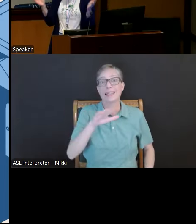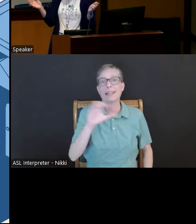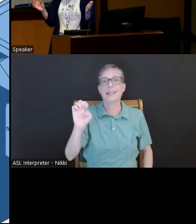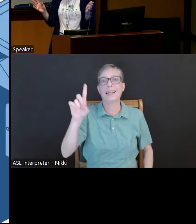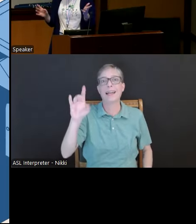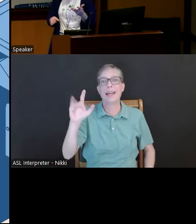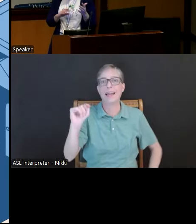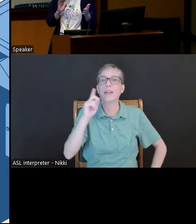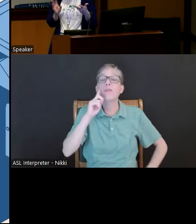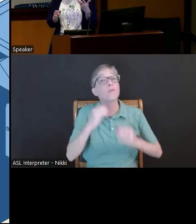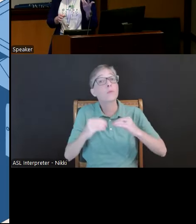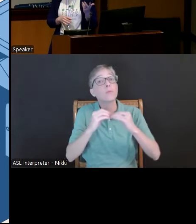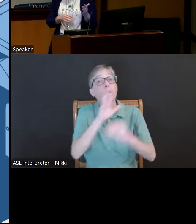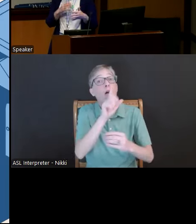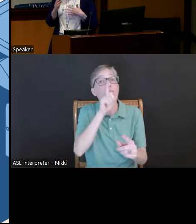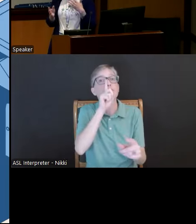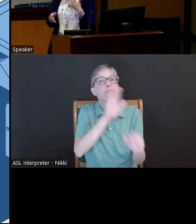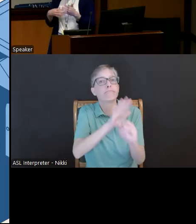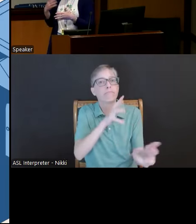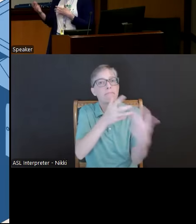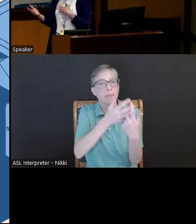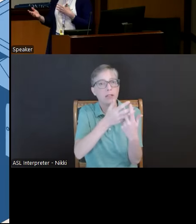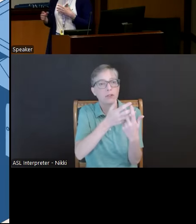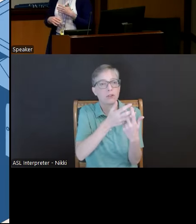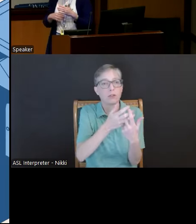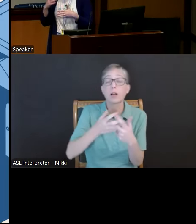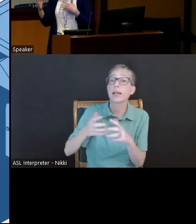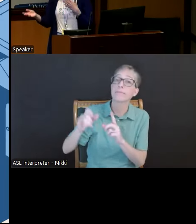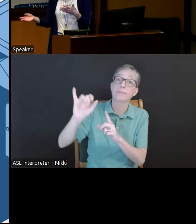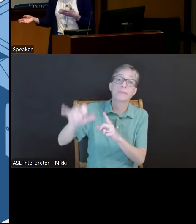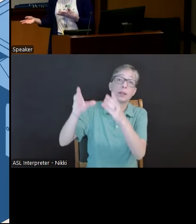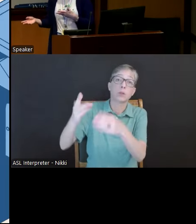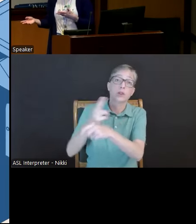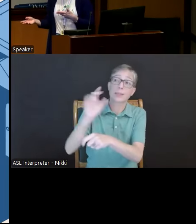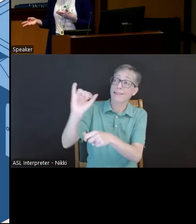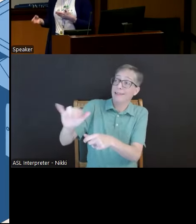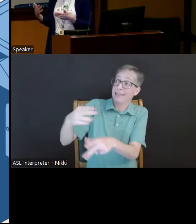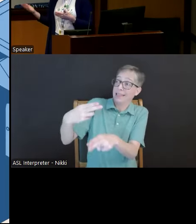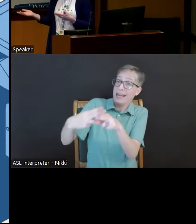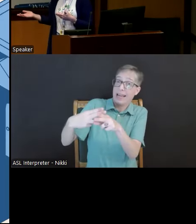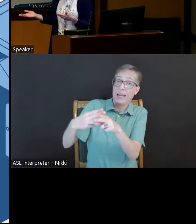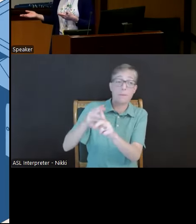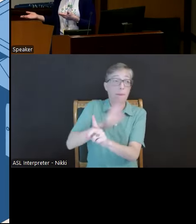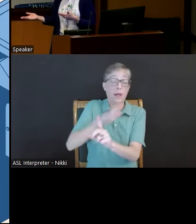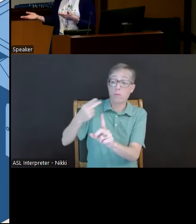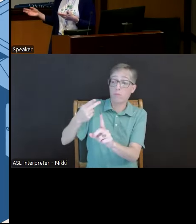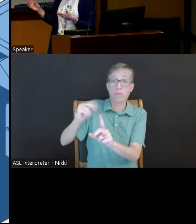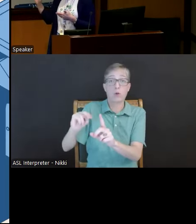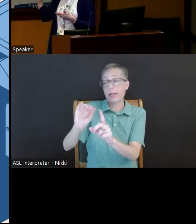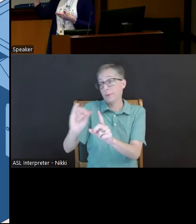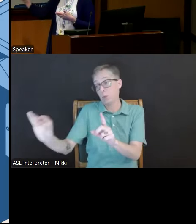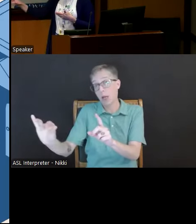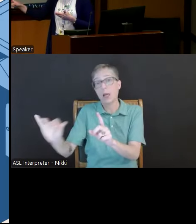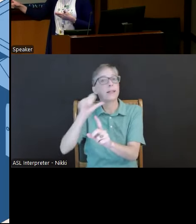sometimes just starting your note. Hey, this person uses this name, this is their pronouns, it doesn't match with their SOGI form. I do this a lot of times for